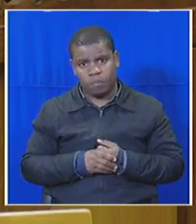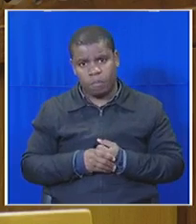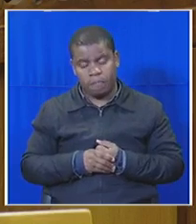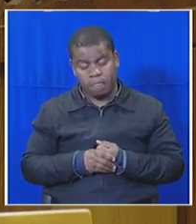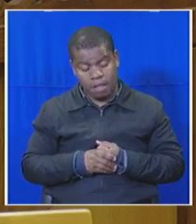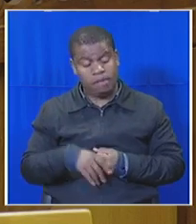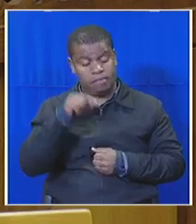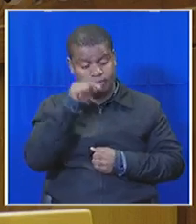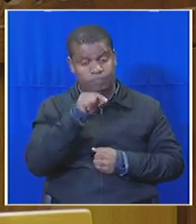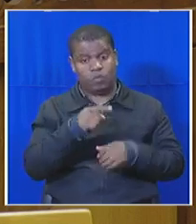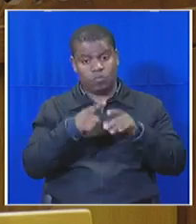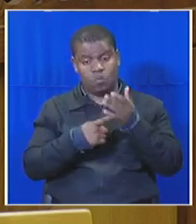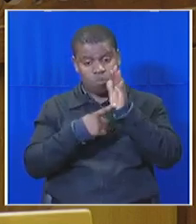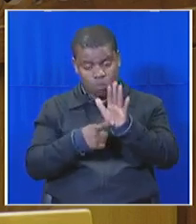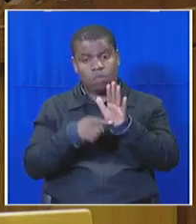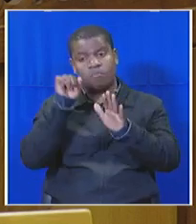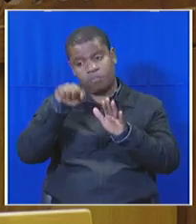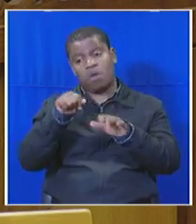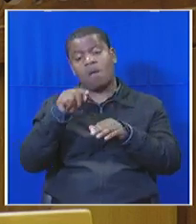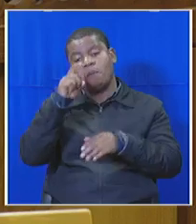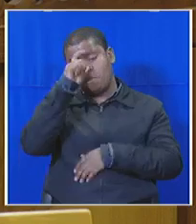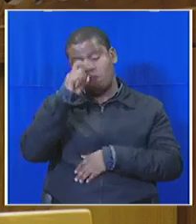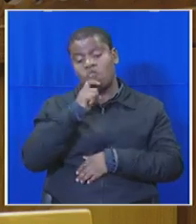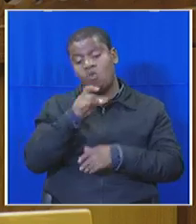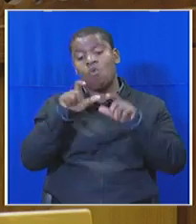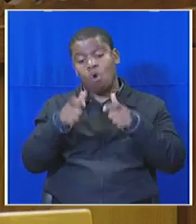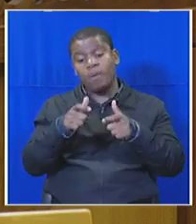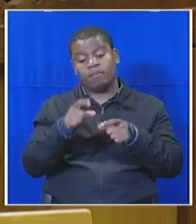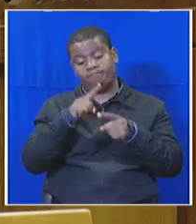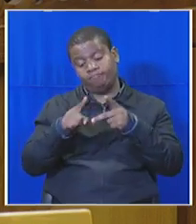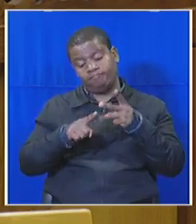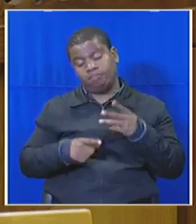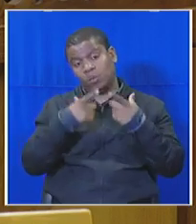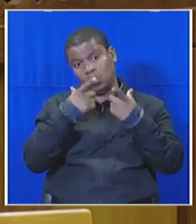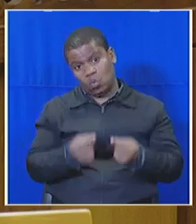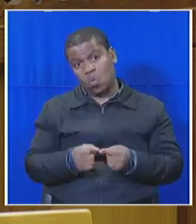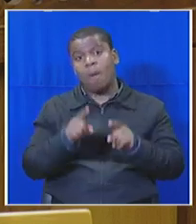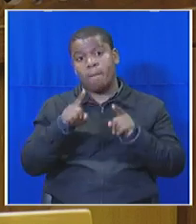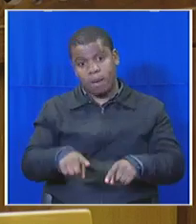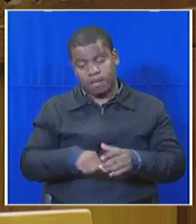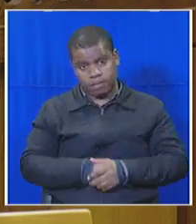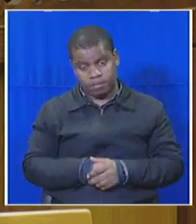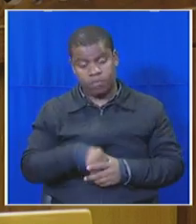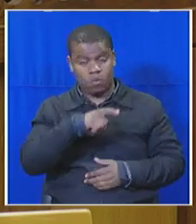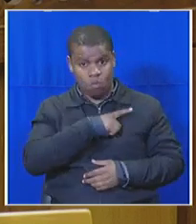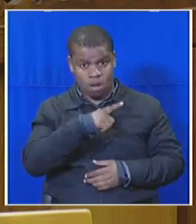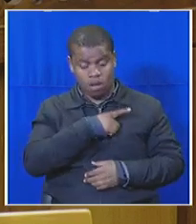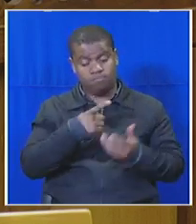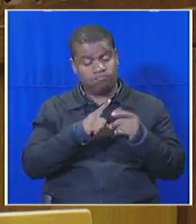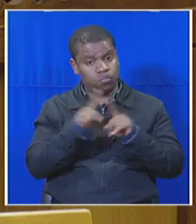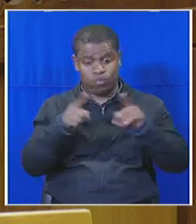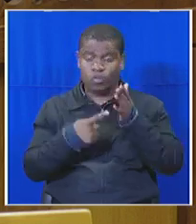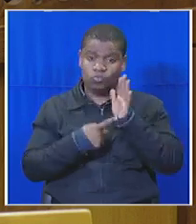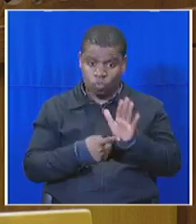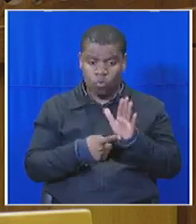is the point of departure, to say portfolio committees must do the work so that we do not have to shoulder the